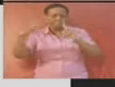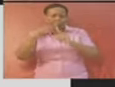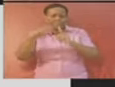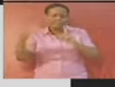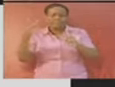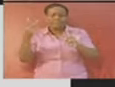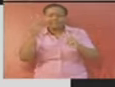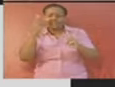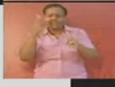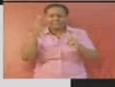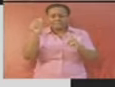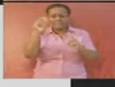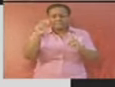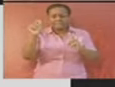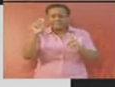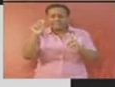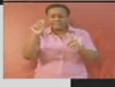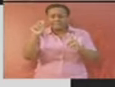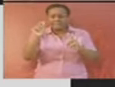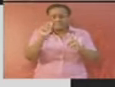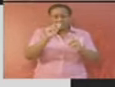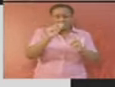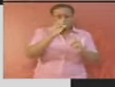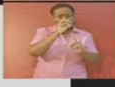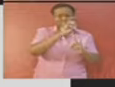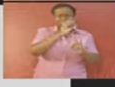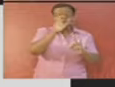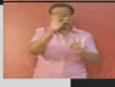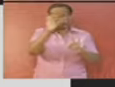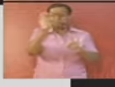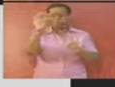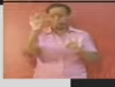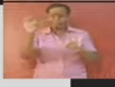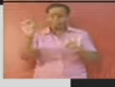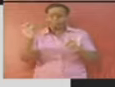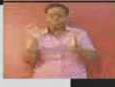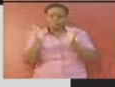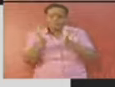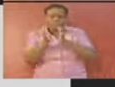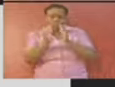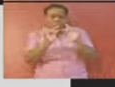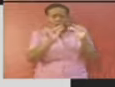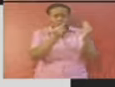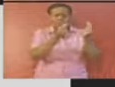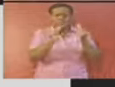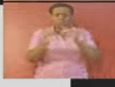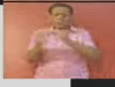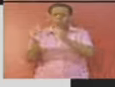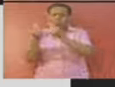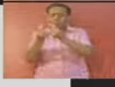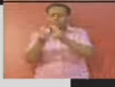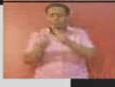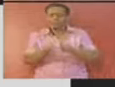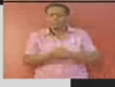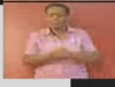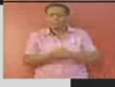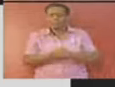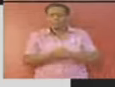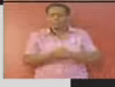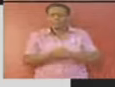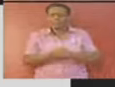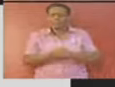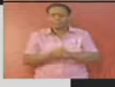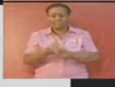you think you have, and this is it. Most of us labor under the impression that I'm in